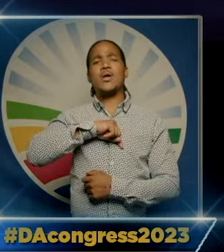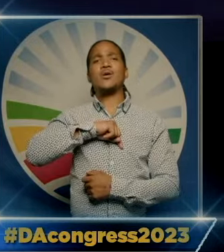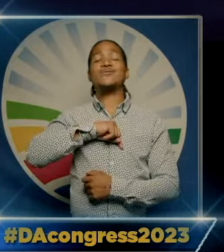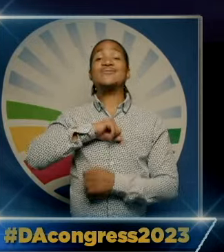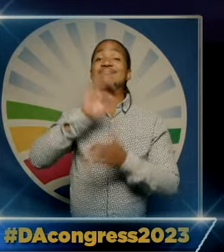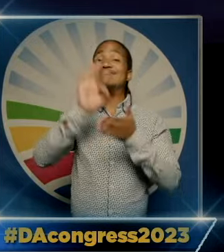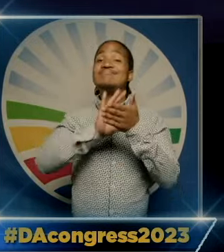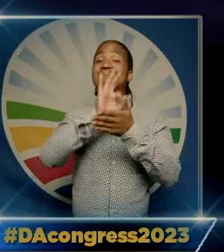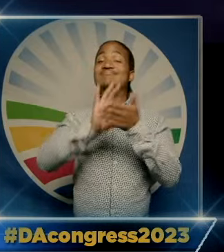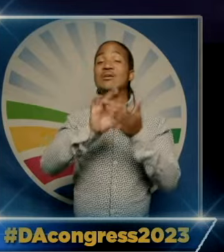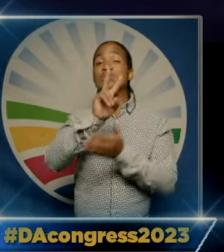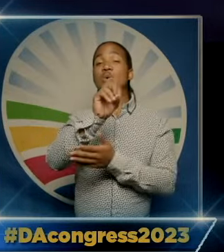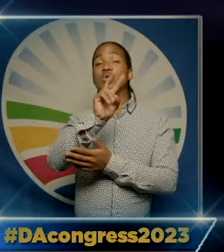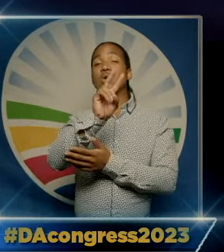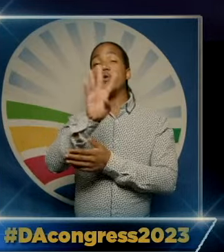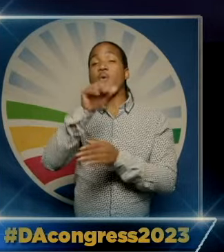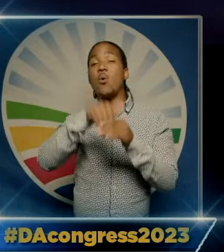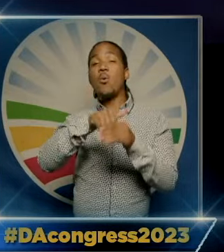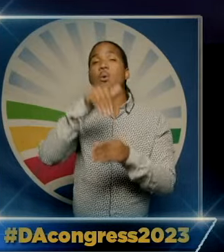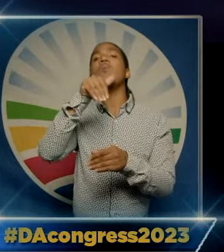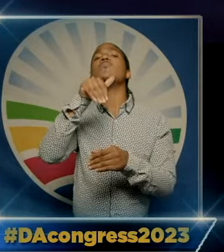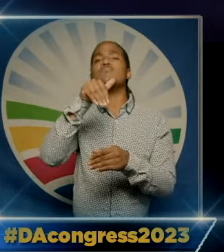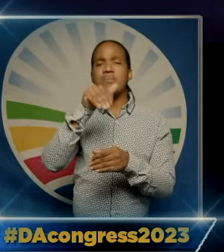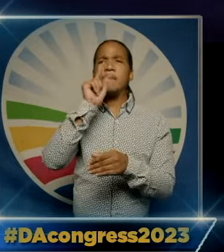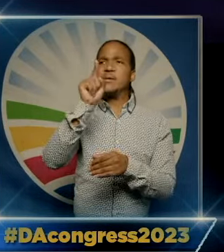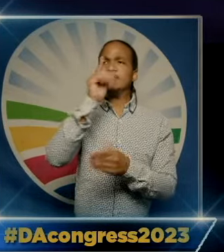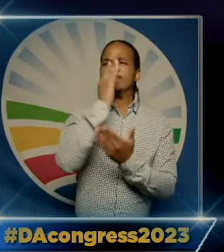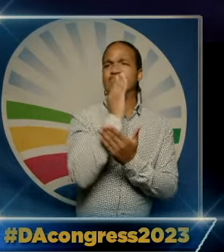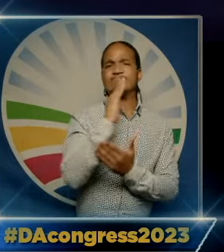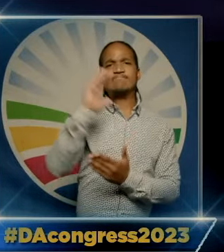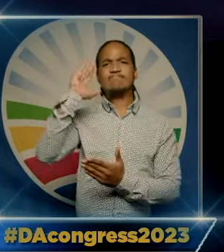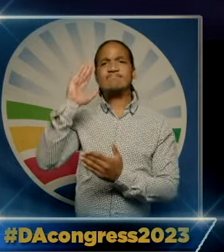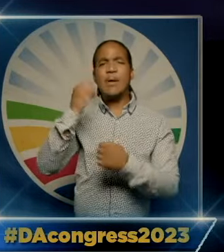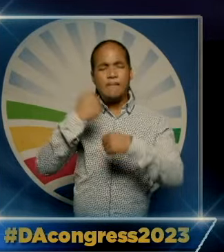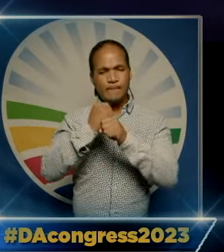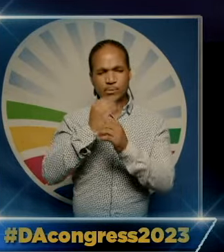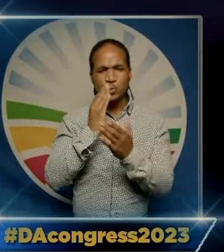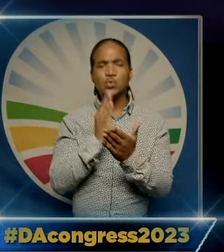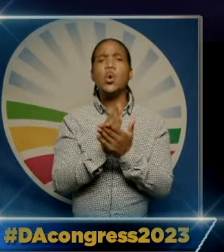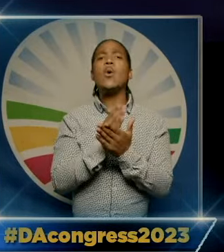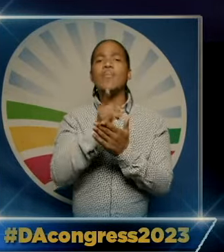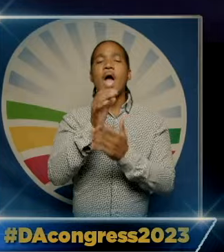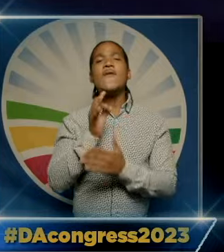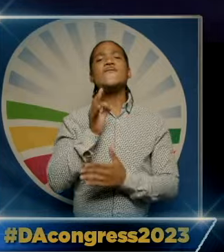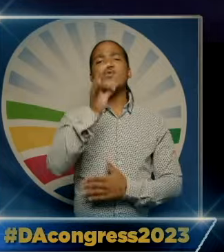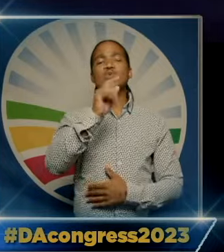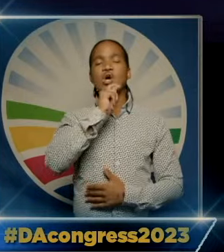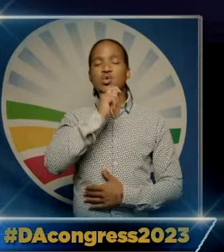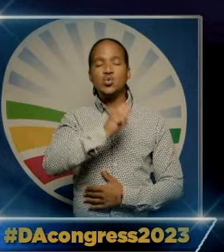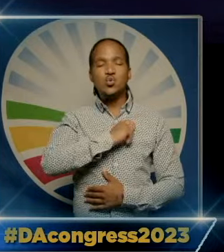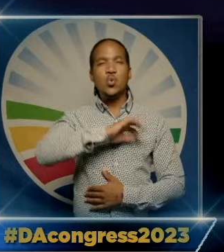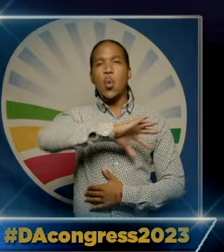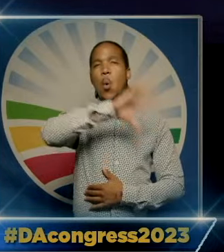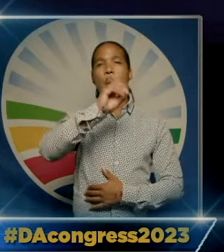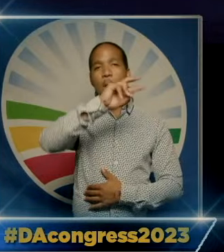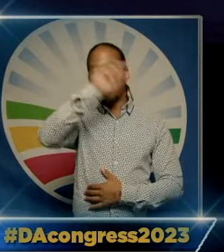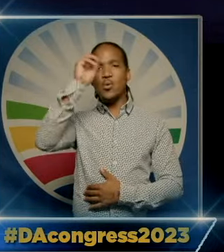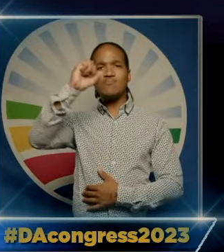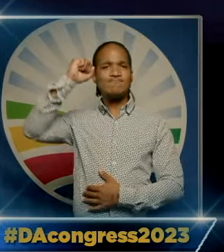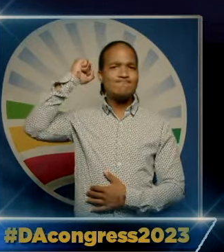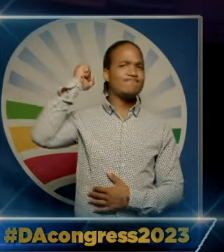election 2024 harness these winds. Let's get things done and let the future be true blue. Pambili